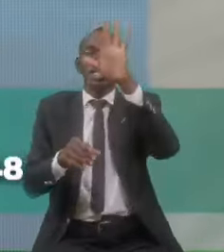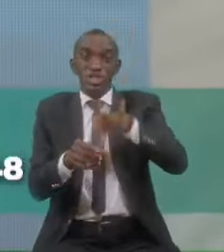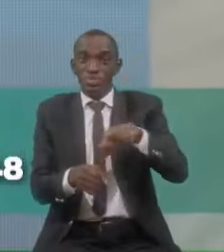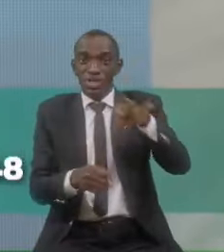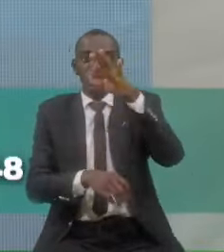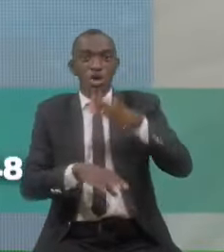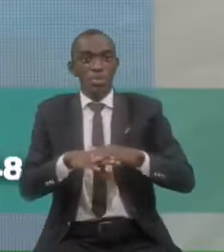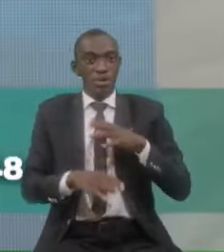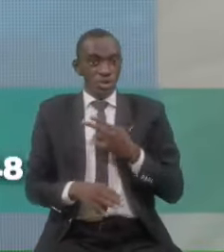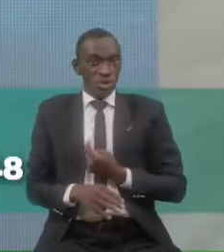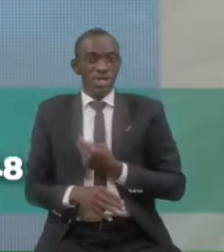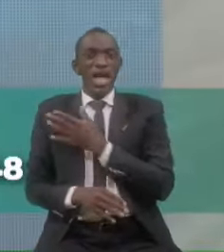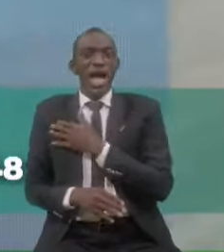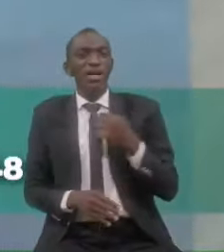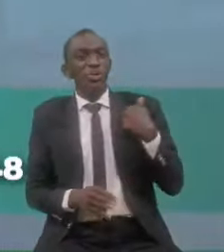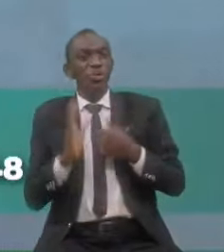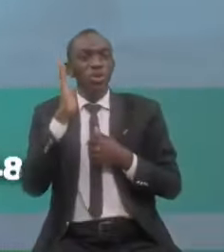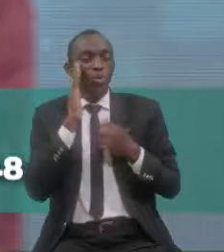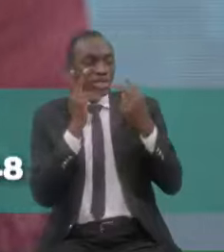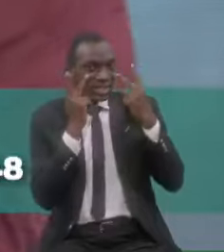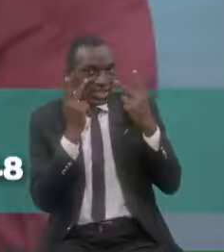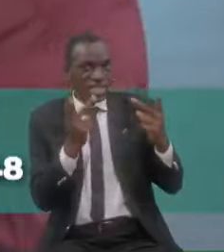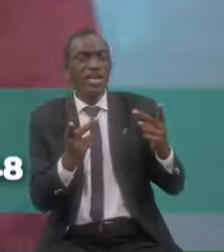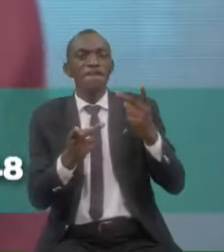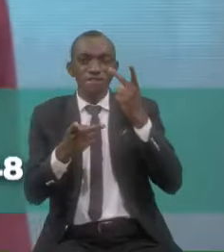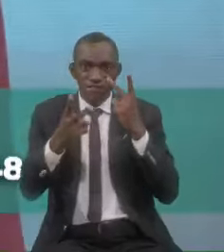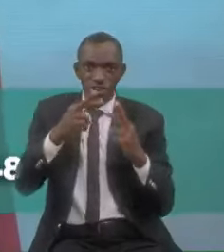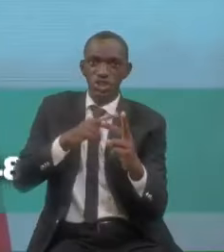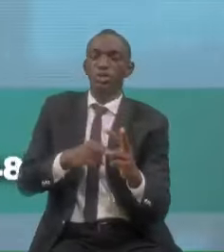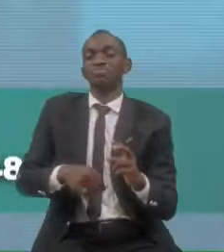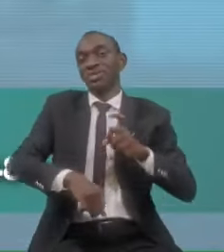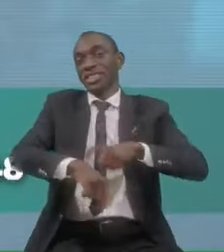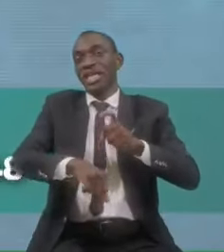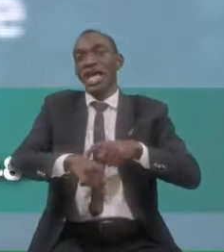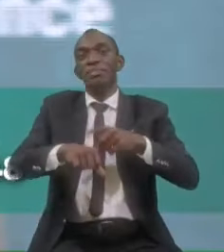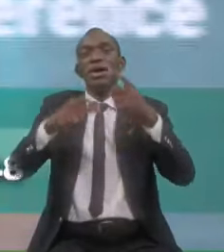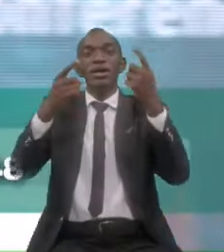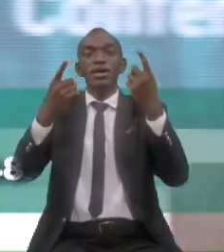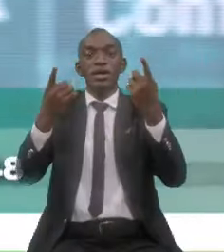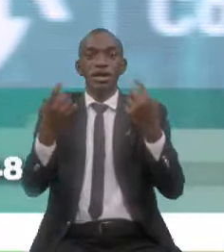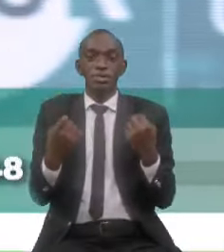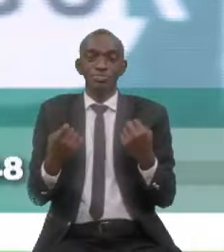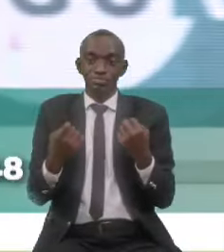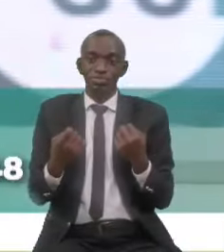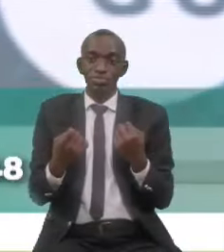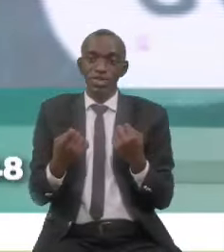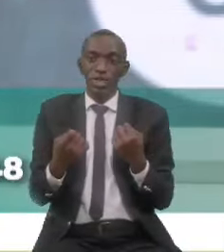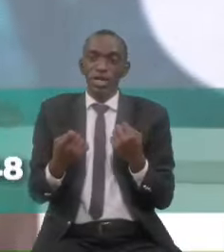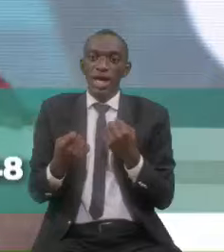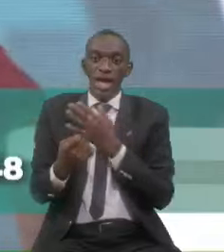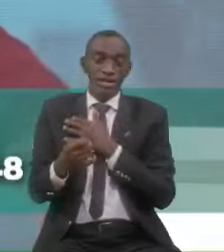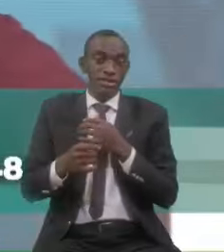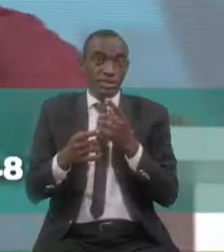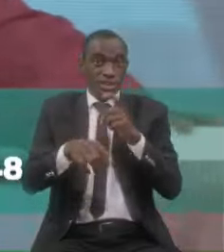see visions. Time came for Peter that the Lord